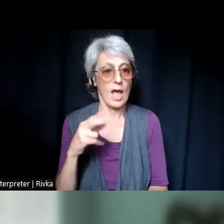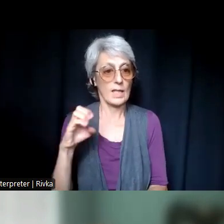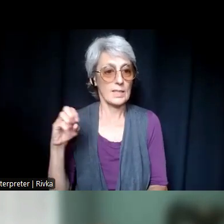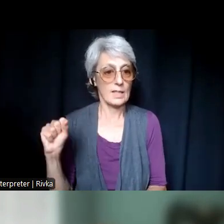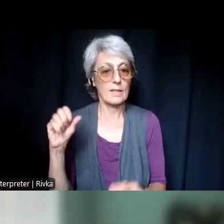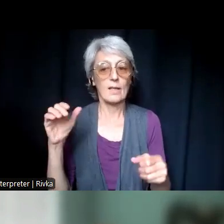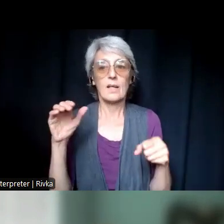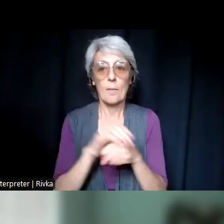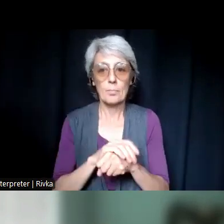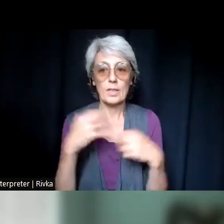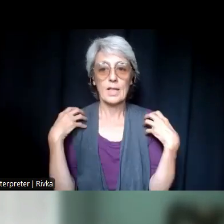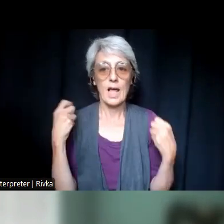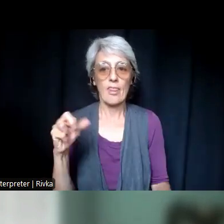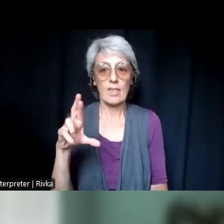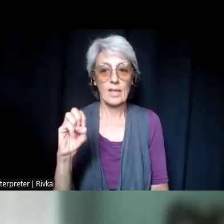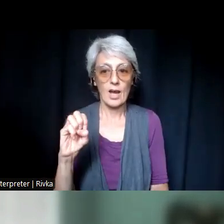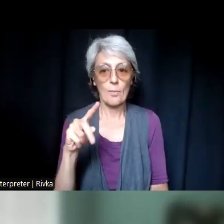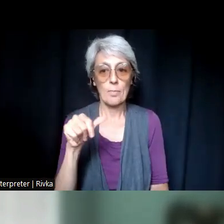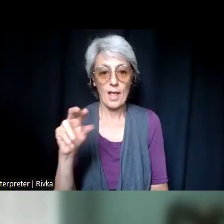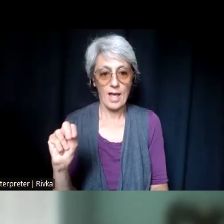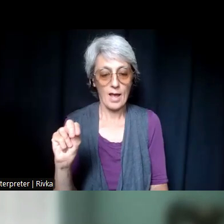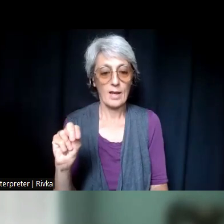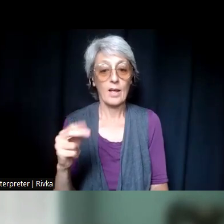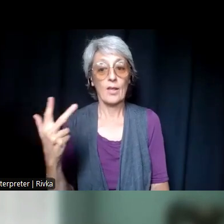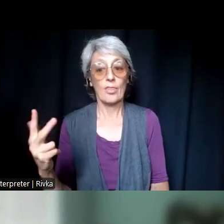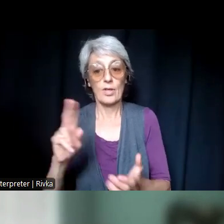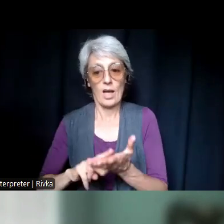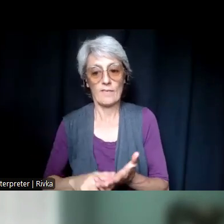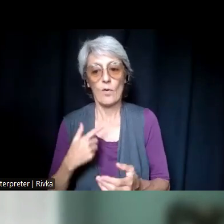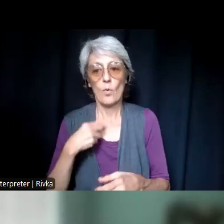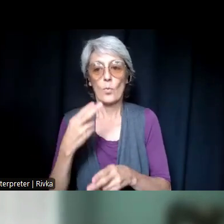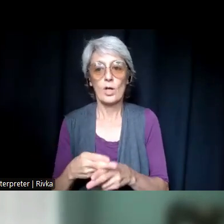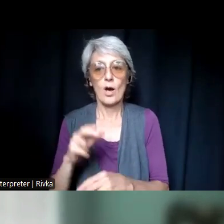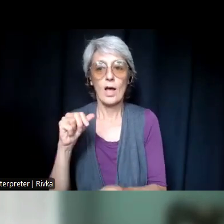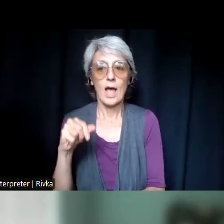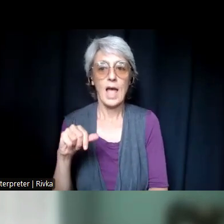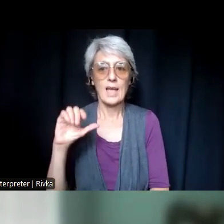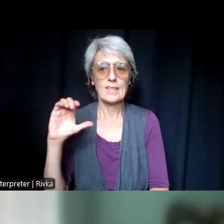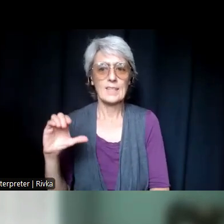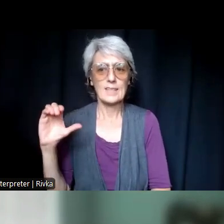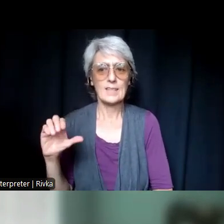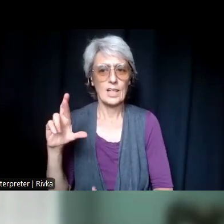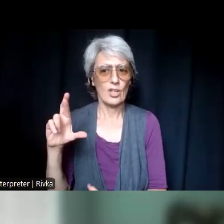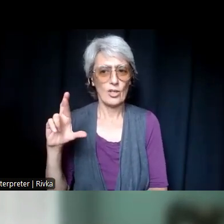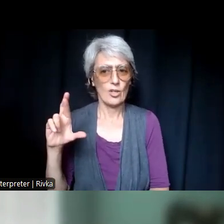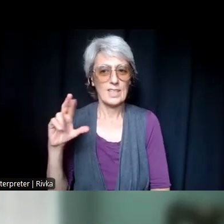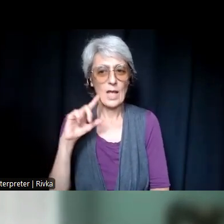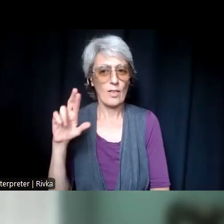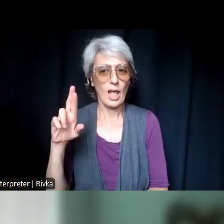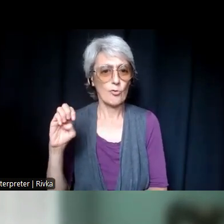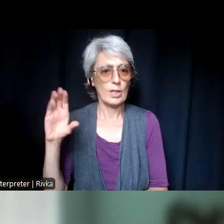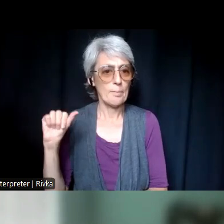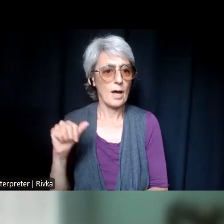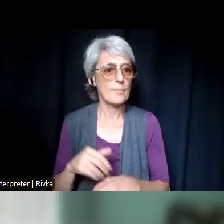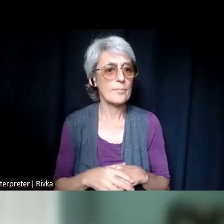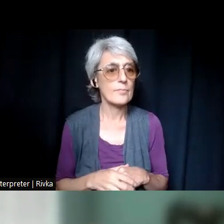Plans, and then 3 contracts for what we call ACC REBA. And to kind of explain what that means, That